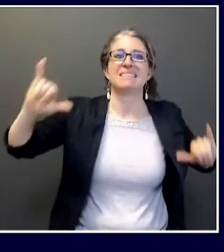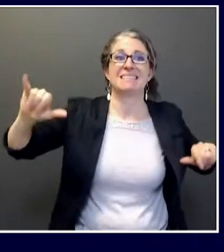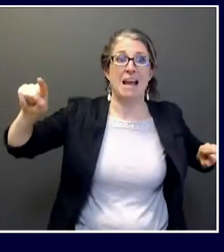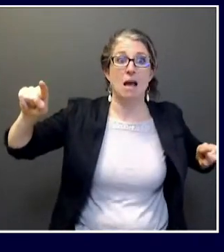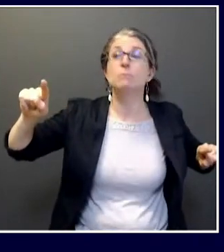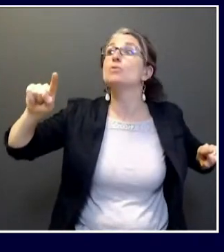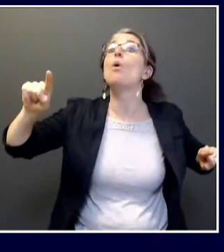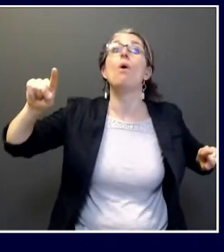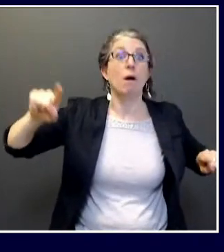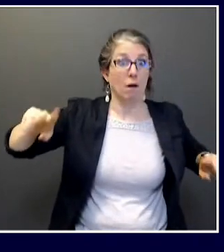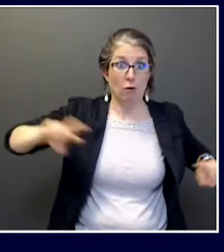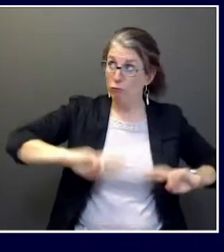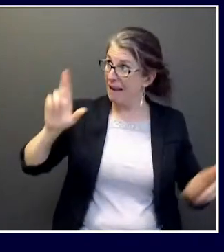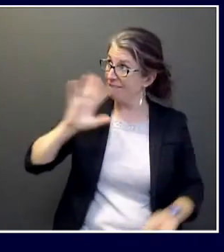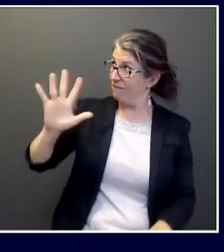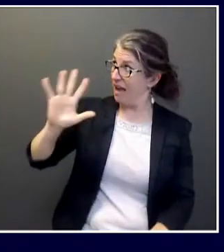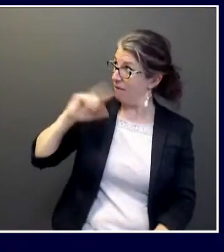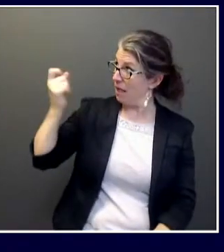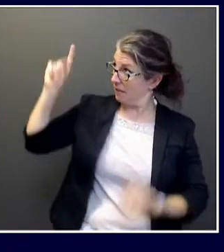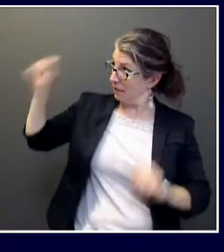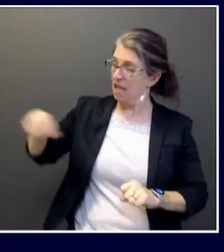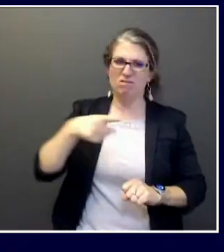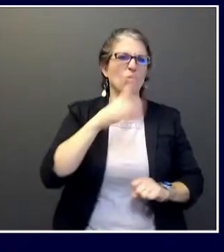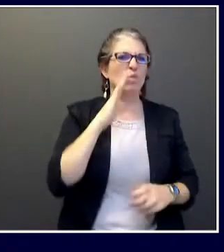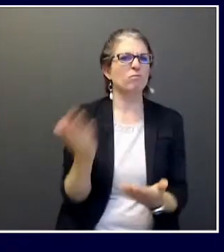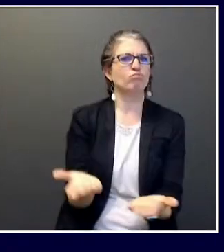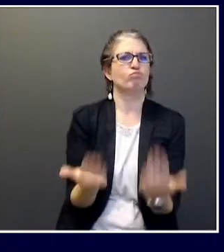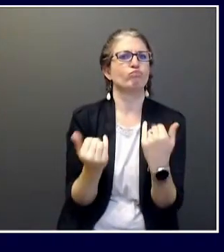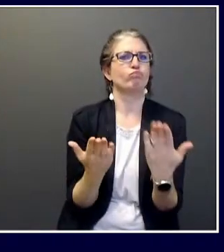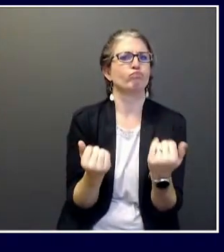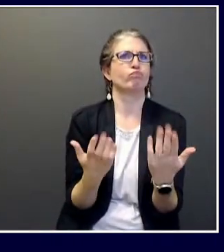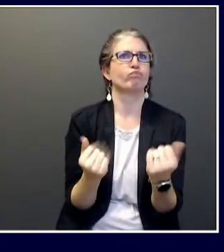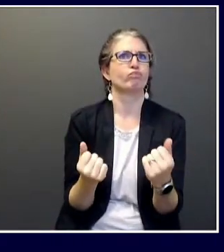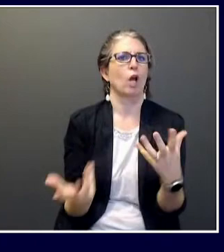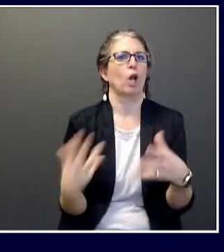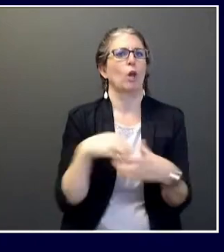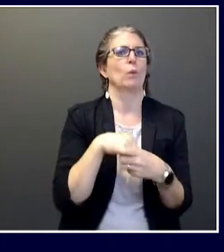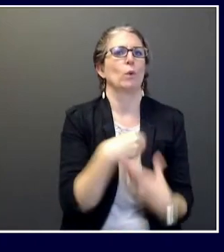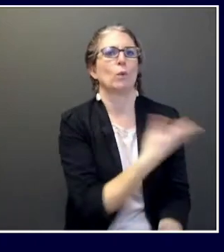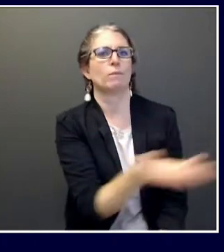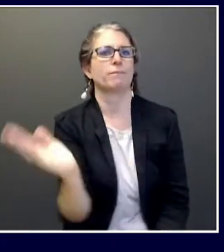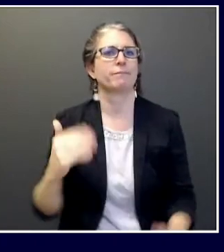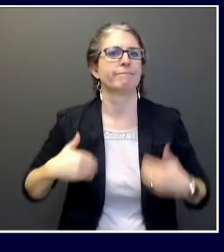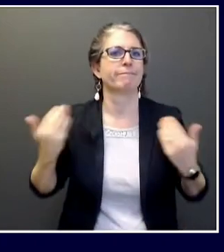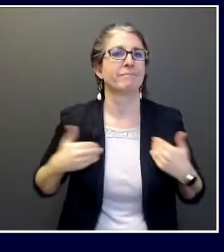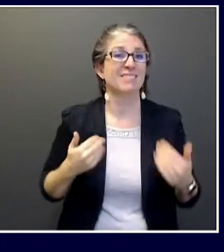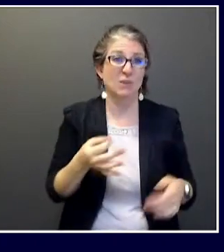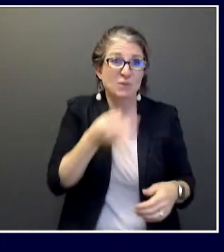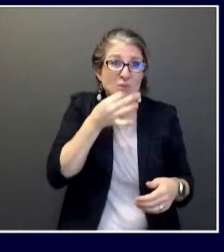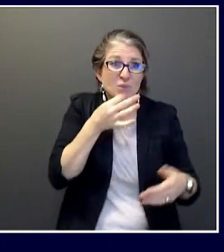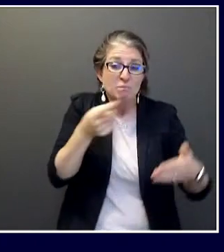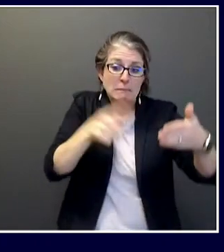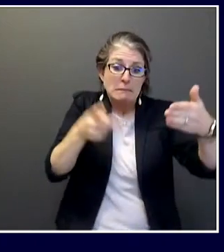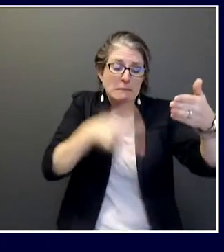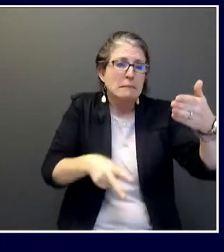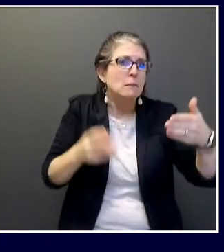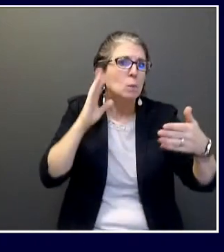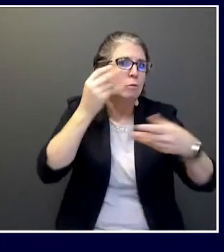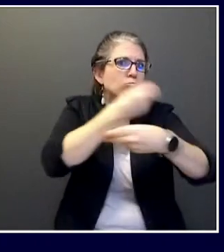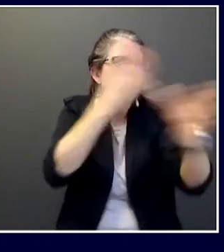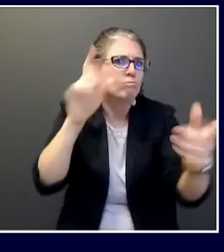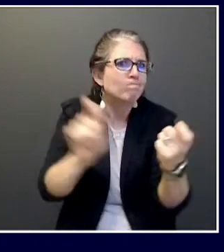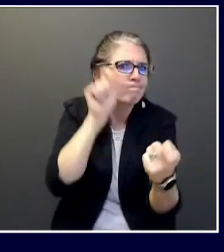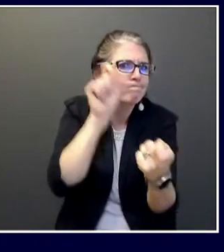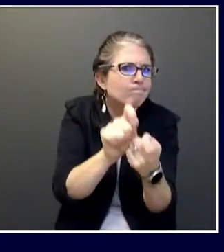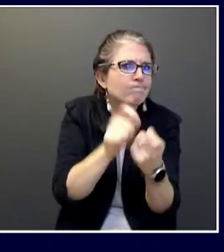going to be a lot more information about this next week and the week thereafter, but I wanted to provide everyone a status update about what we know